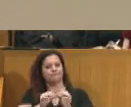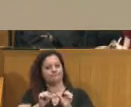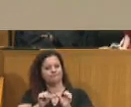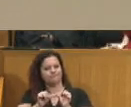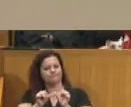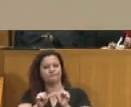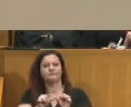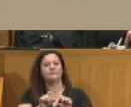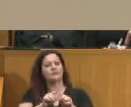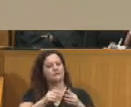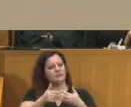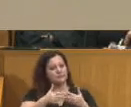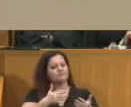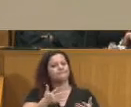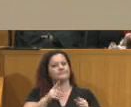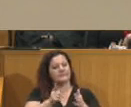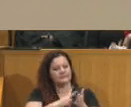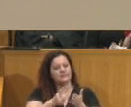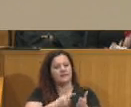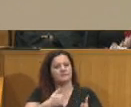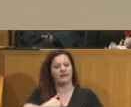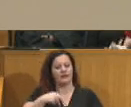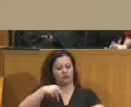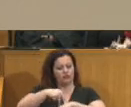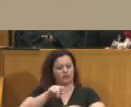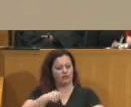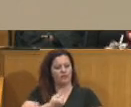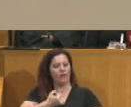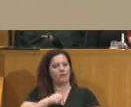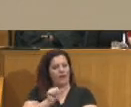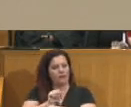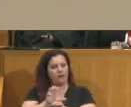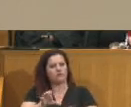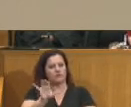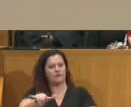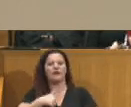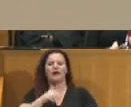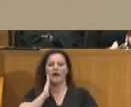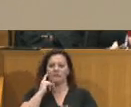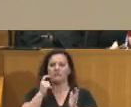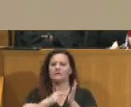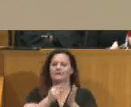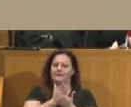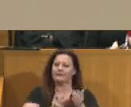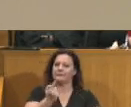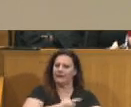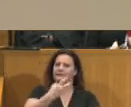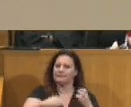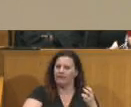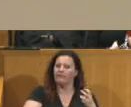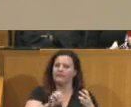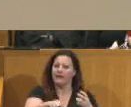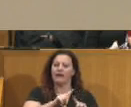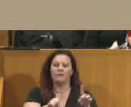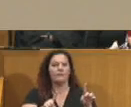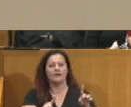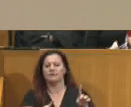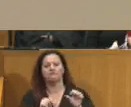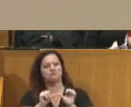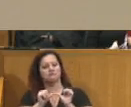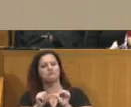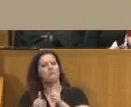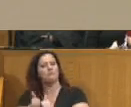black constituents. And they become no more than puppets. They put loyalty to a political party before loyalty to